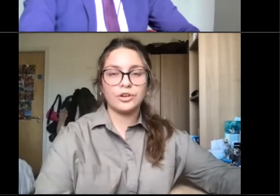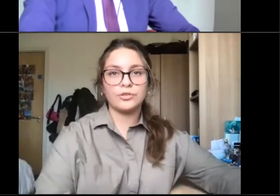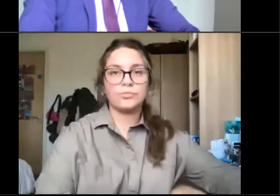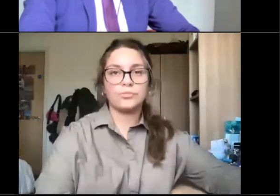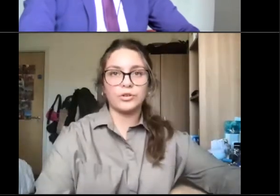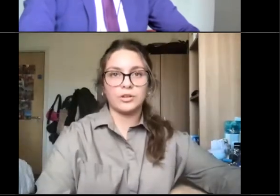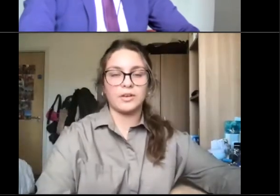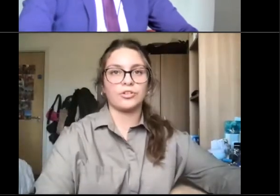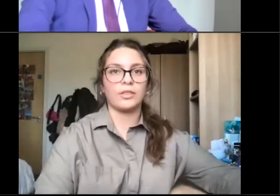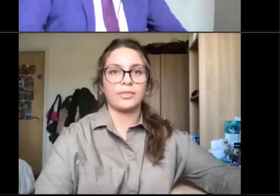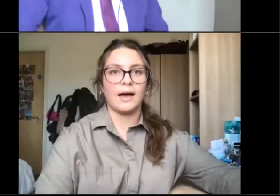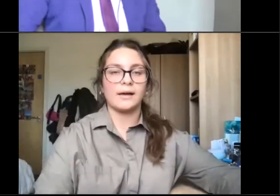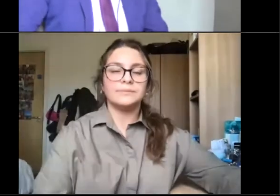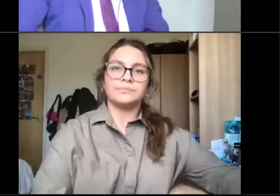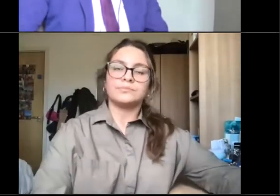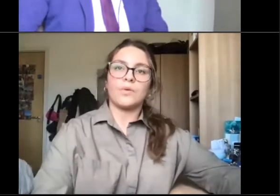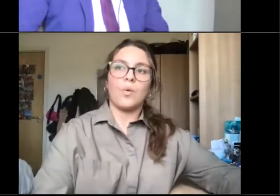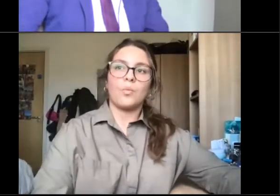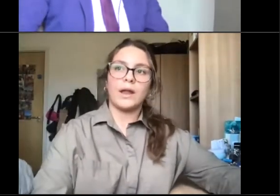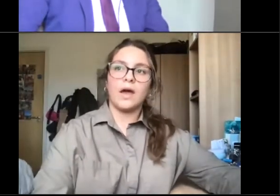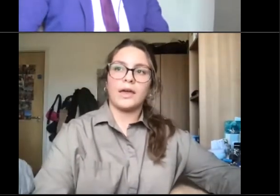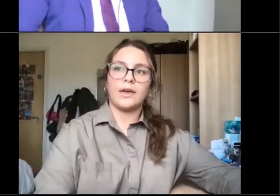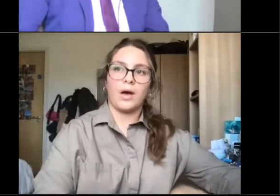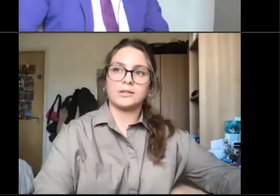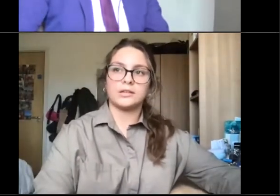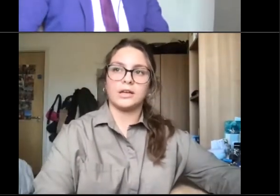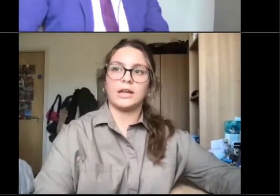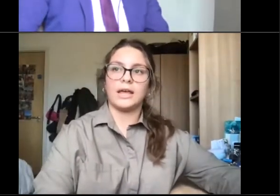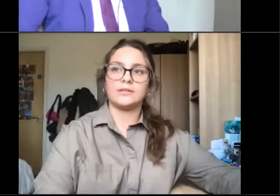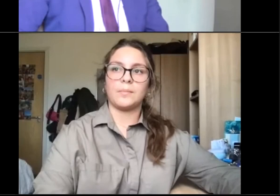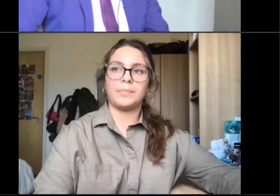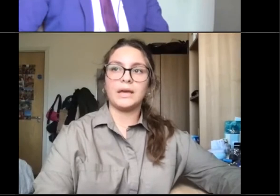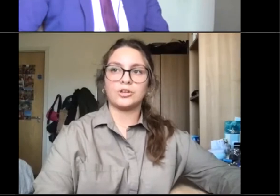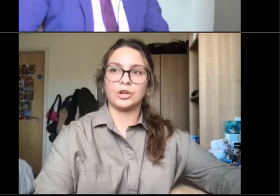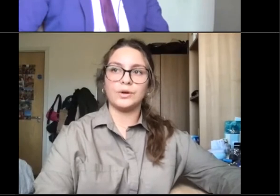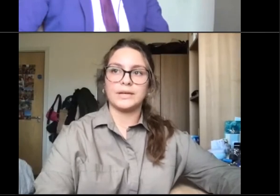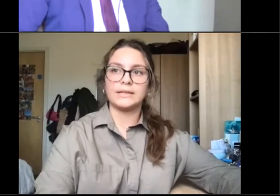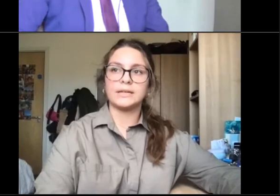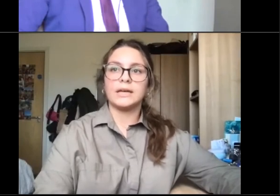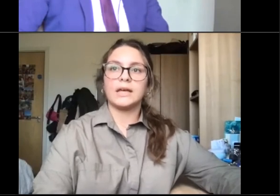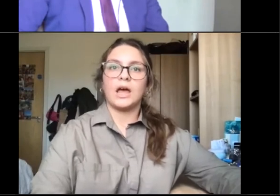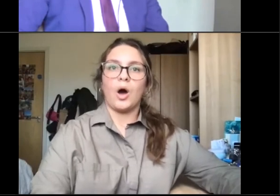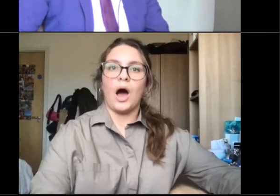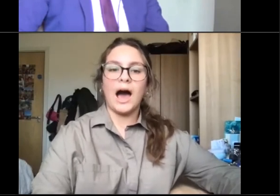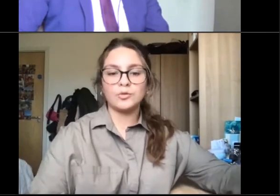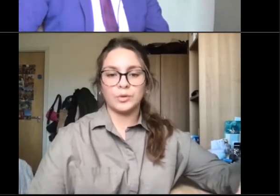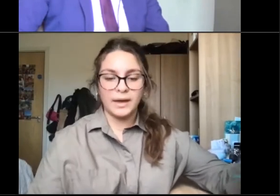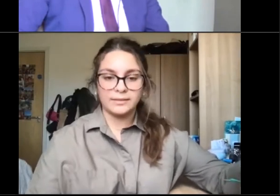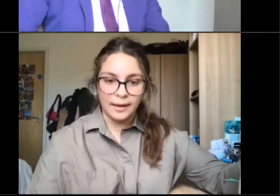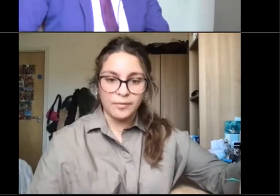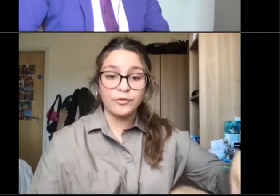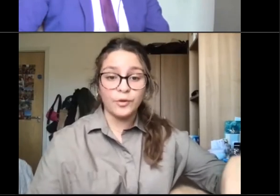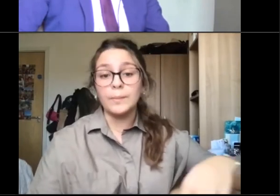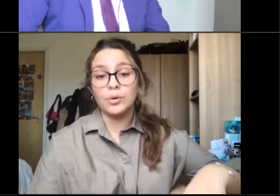I also want to mention that when a young person is being excluded, how do we